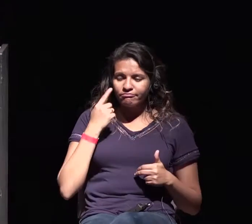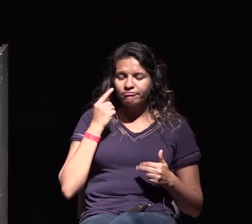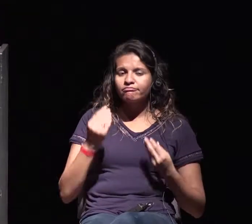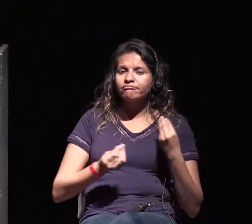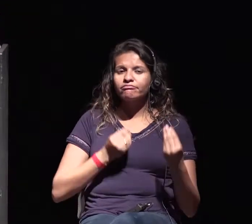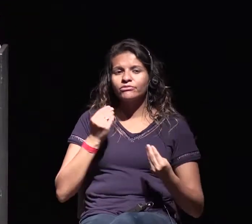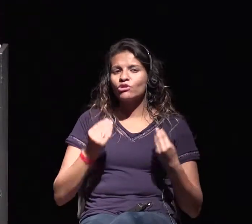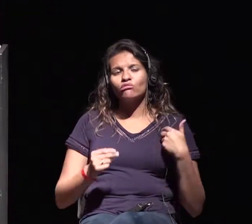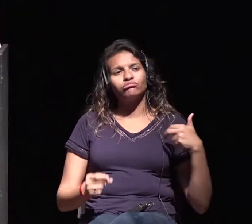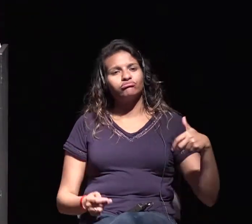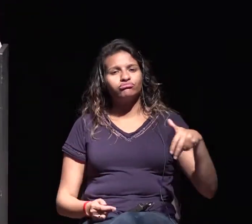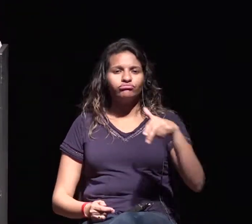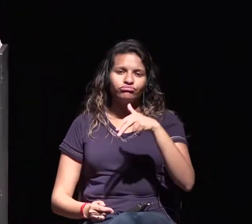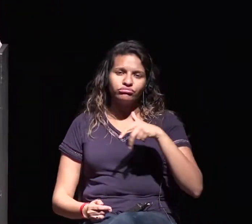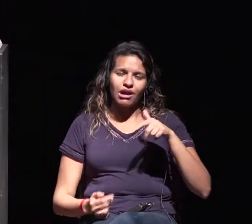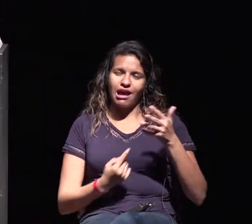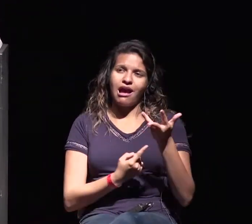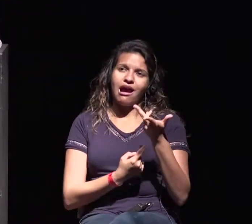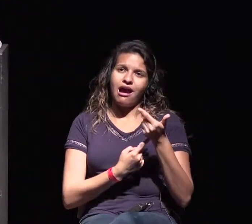of art.